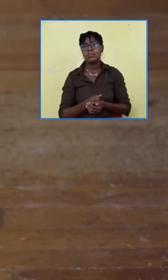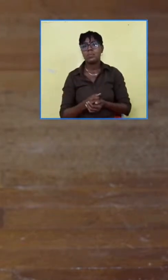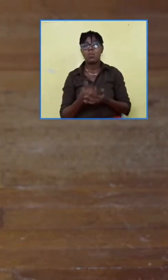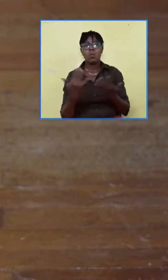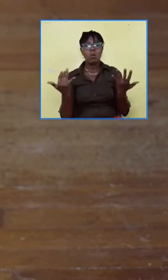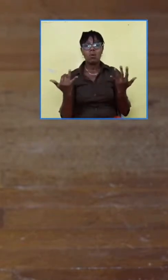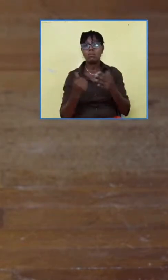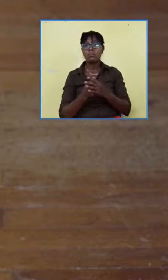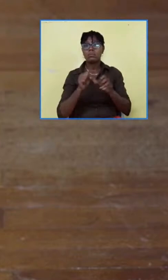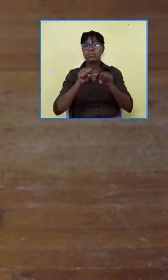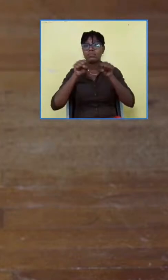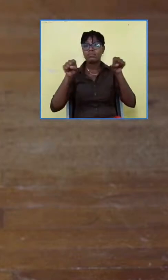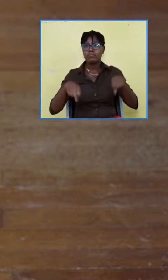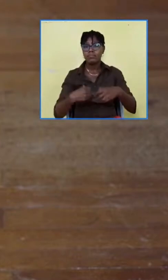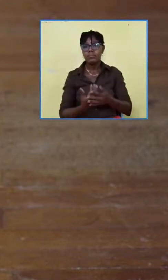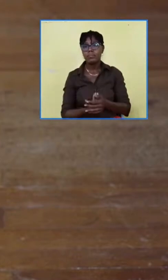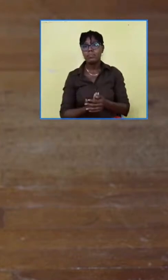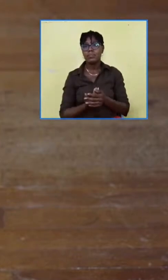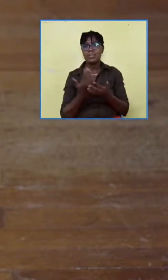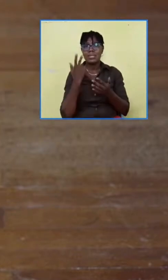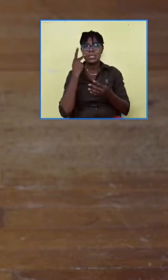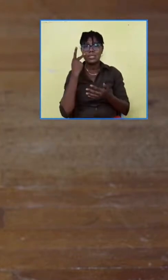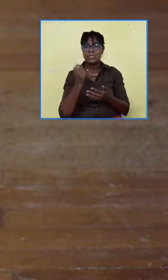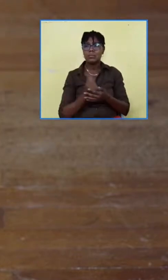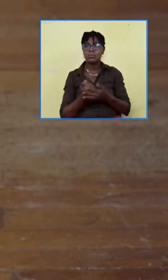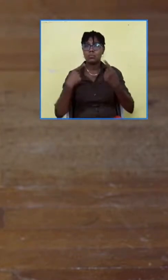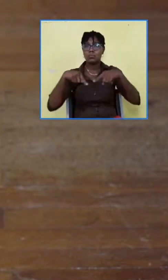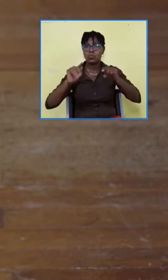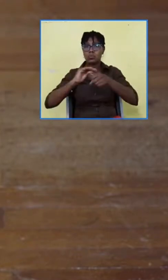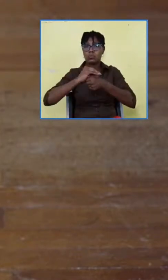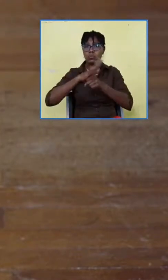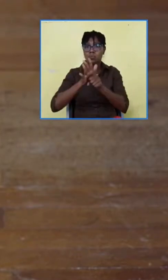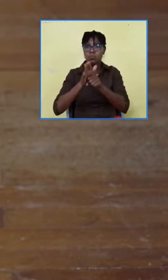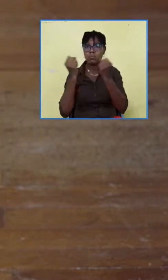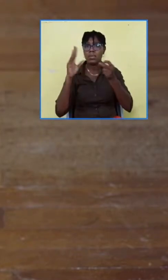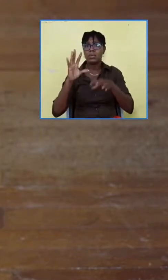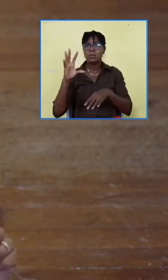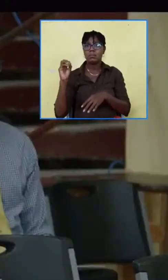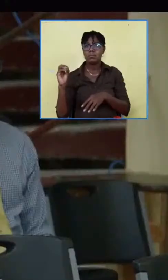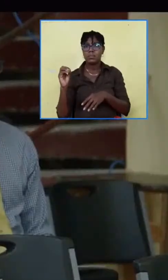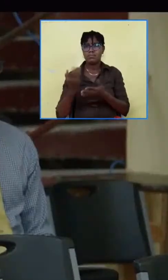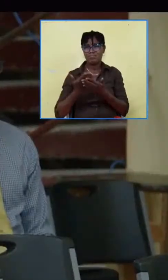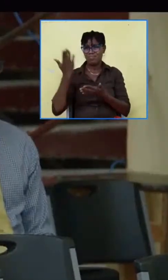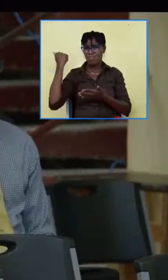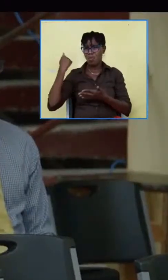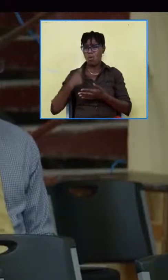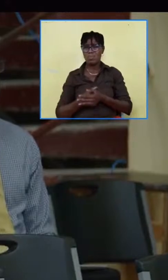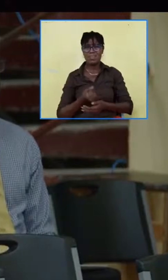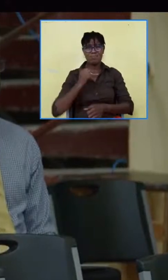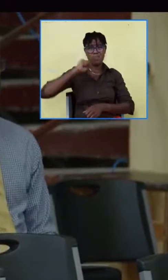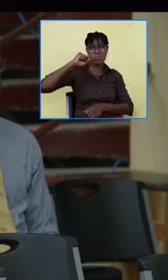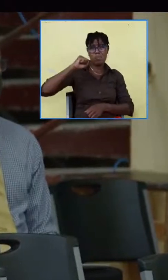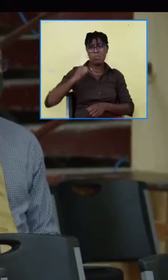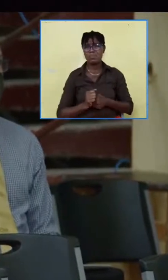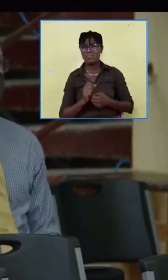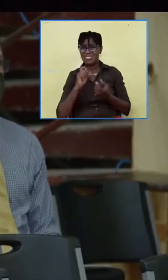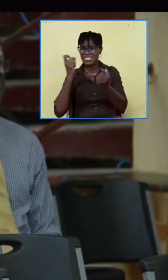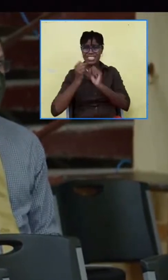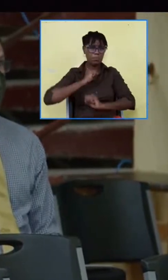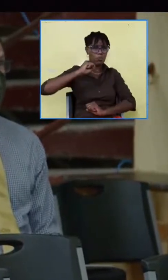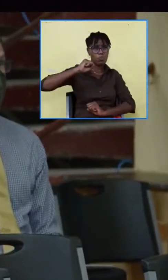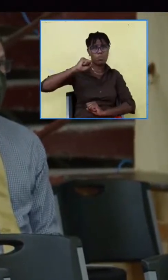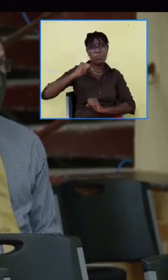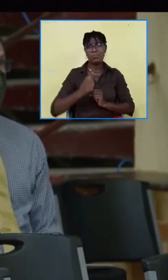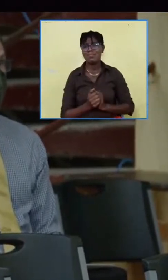systems. We've seen a lot of changes during COVID, where a lot of companies who in the past were resistant to change, they've